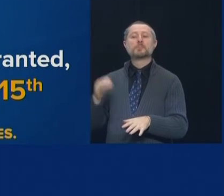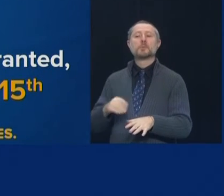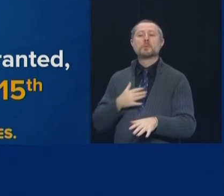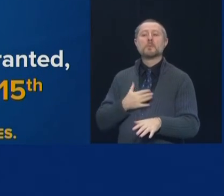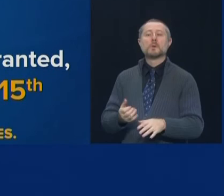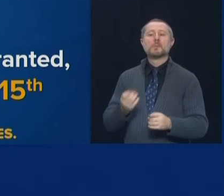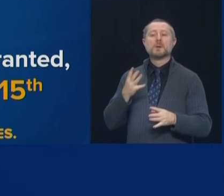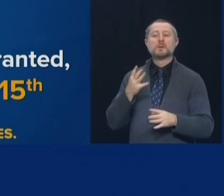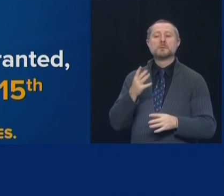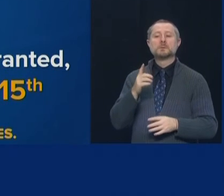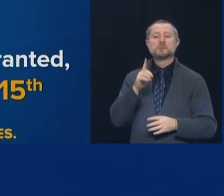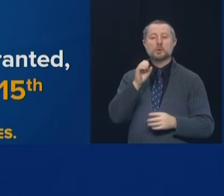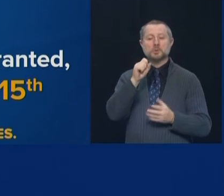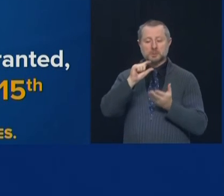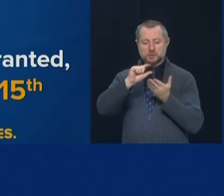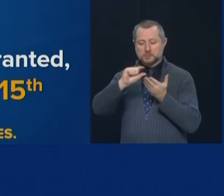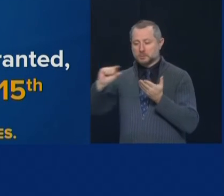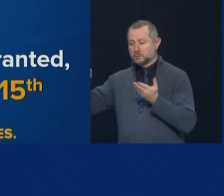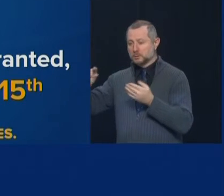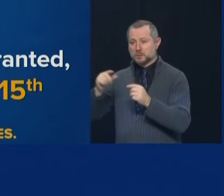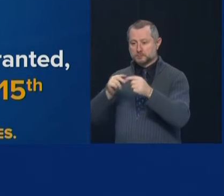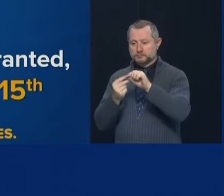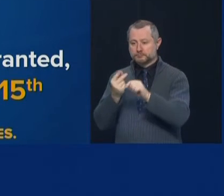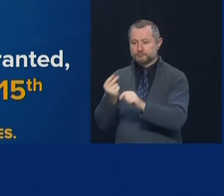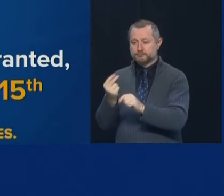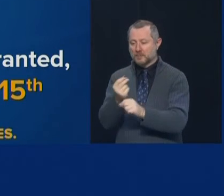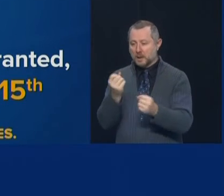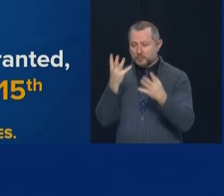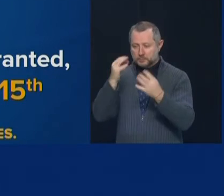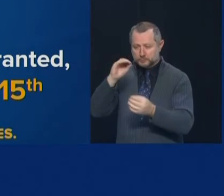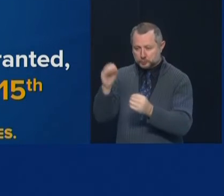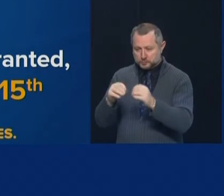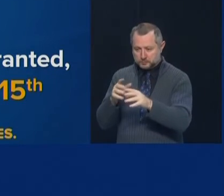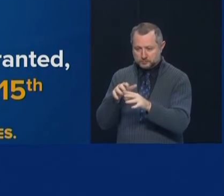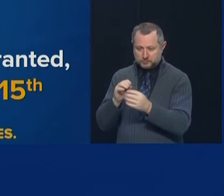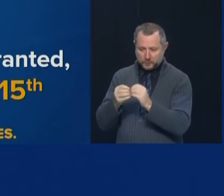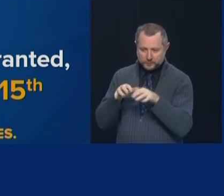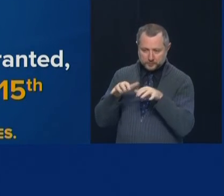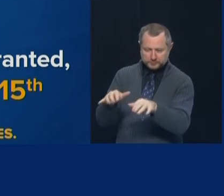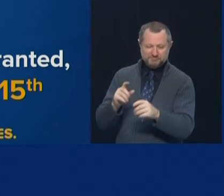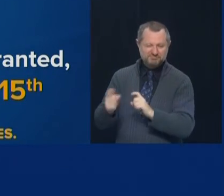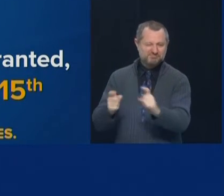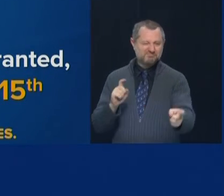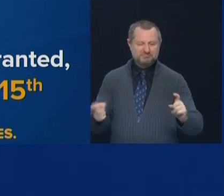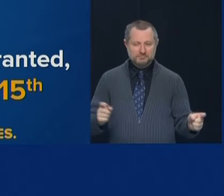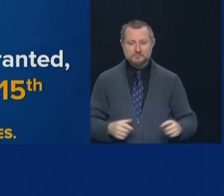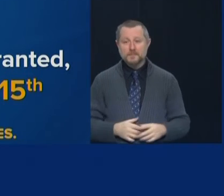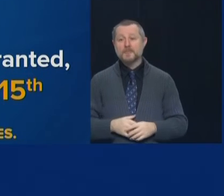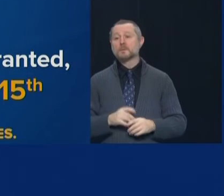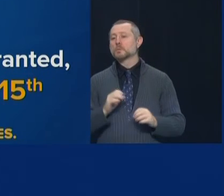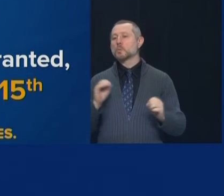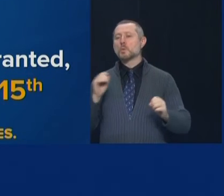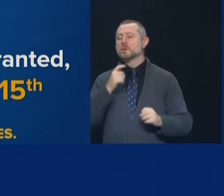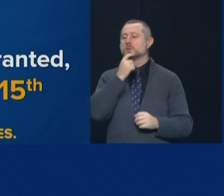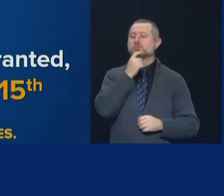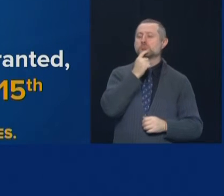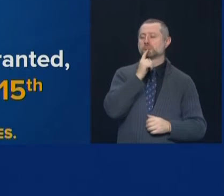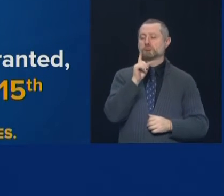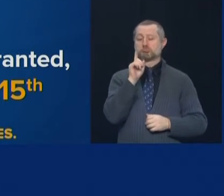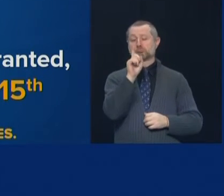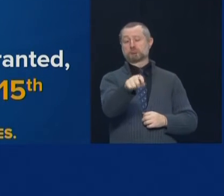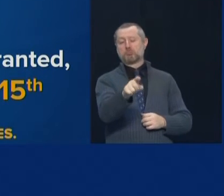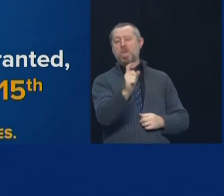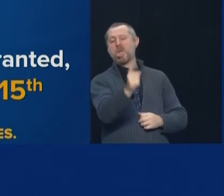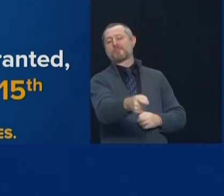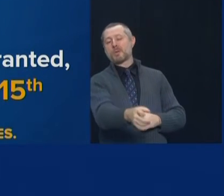dosages is what the state gets. There's no discretion in how much the state gets.